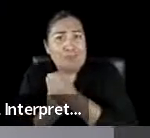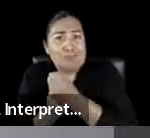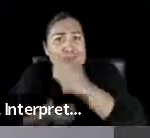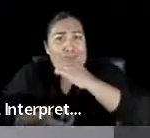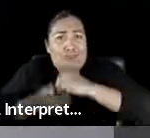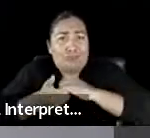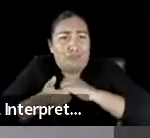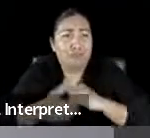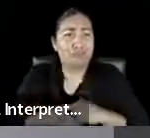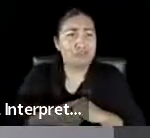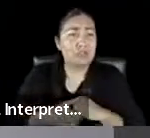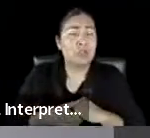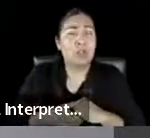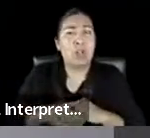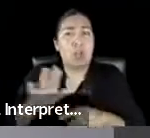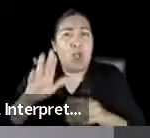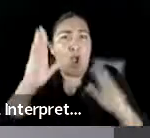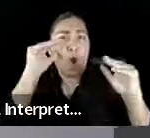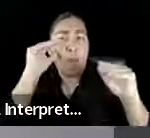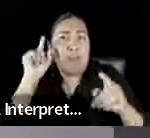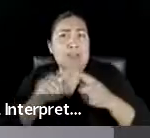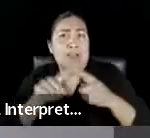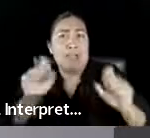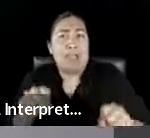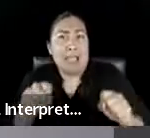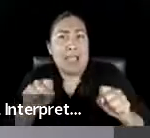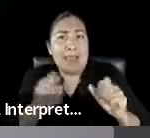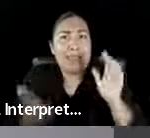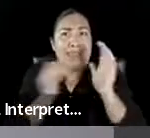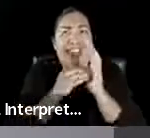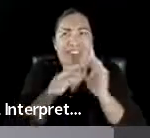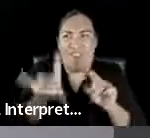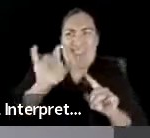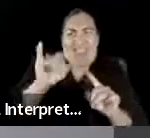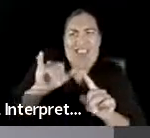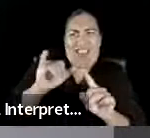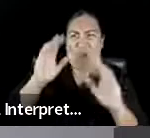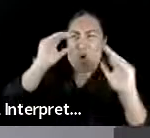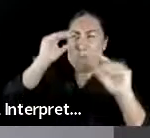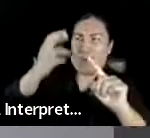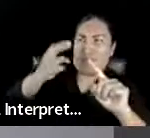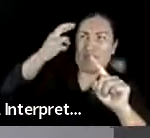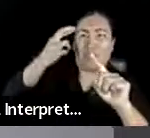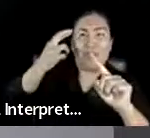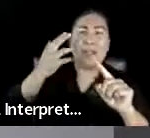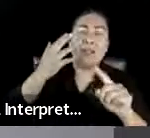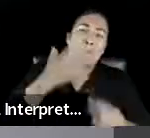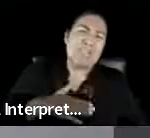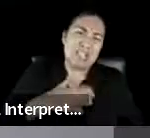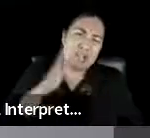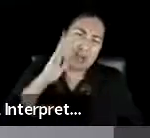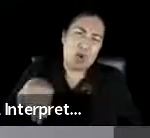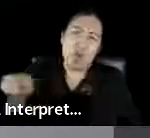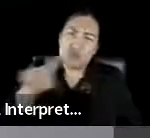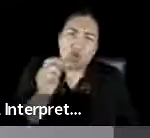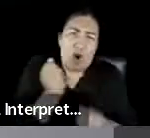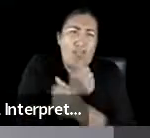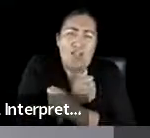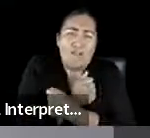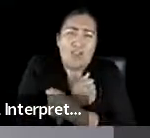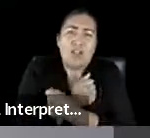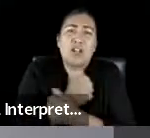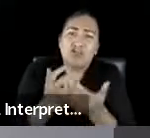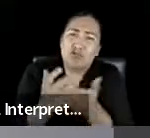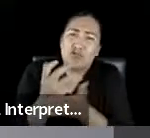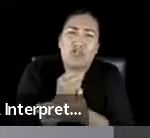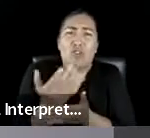one, to hold on to their hope until they find it again. So please know that you are loved and you deserve what you need, that people will show